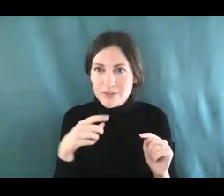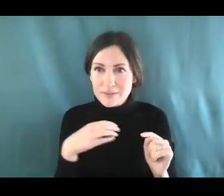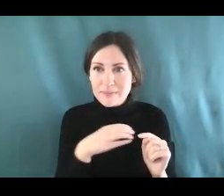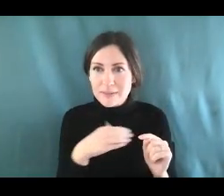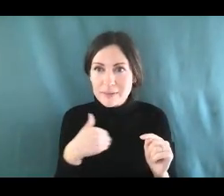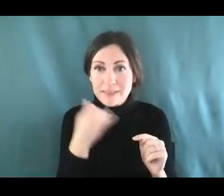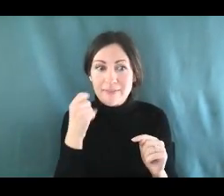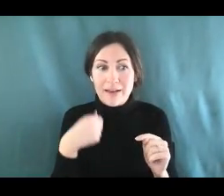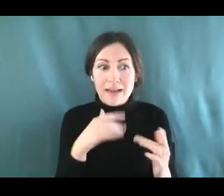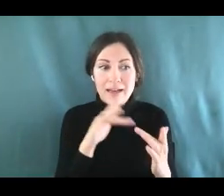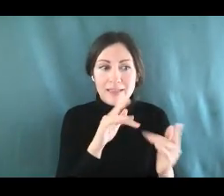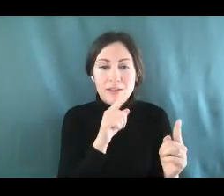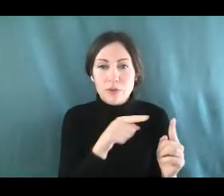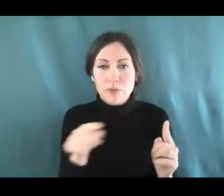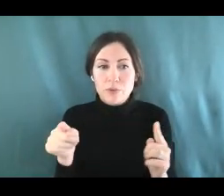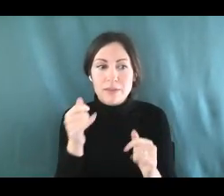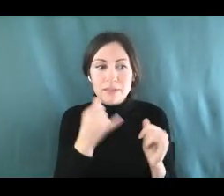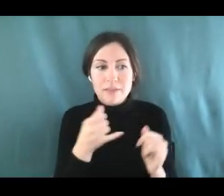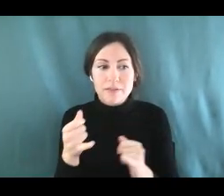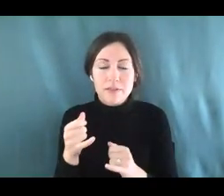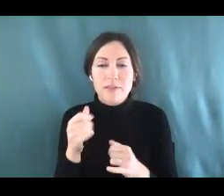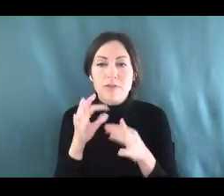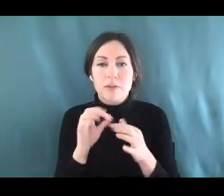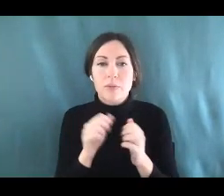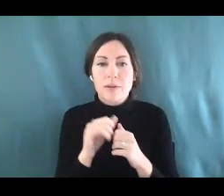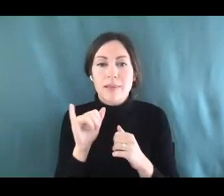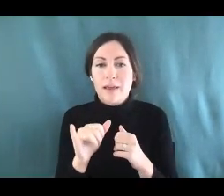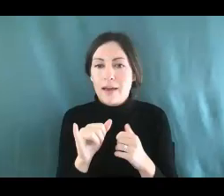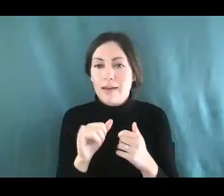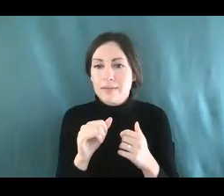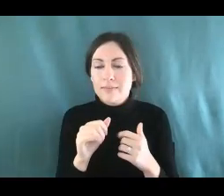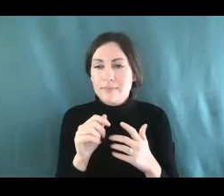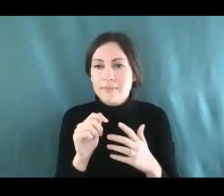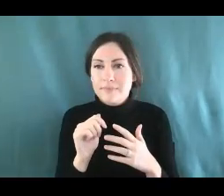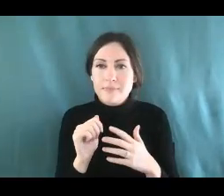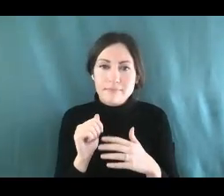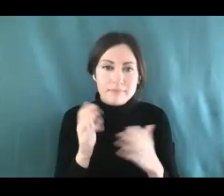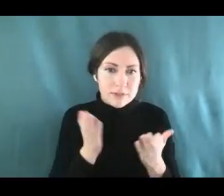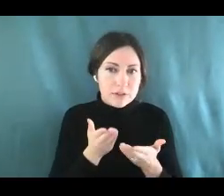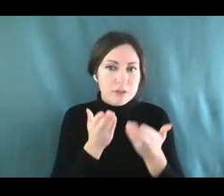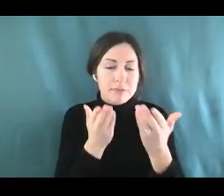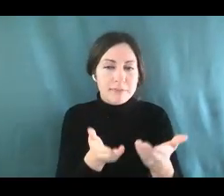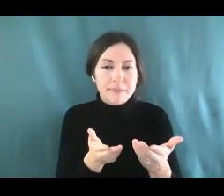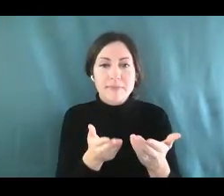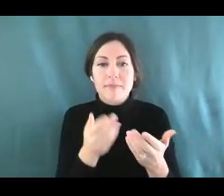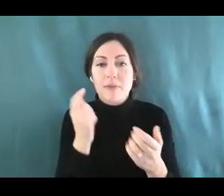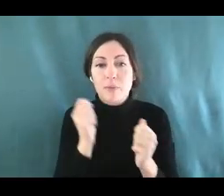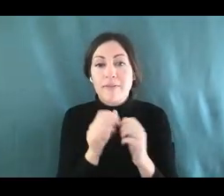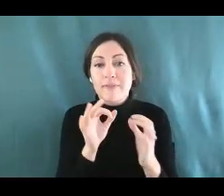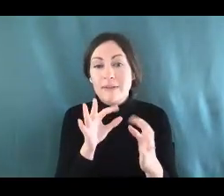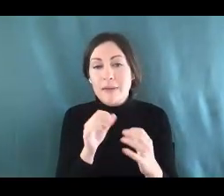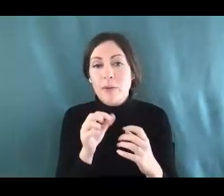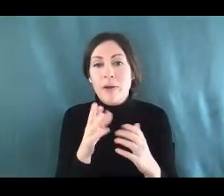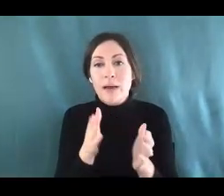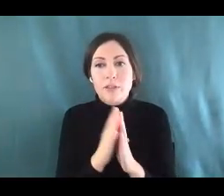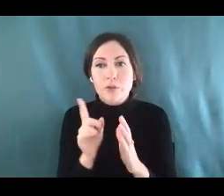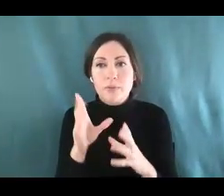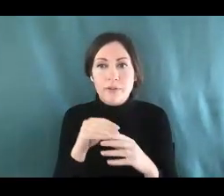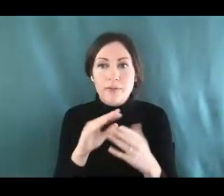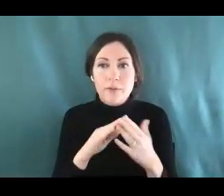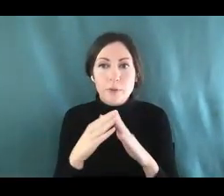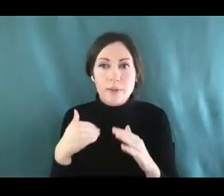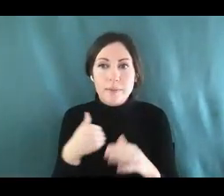individually regarding this initiative, just to ask questions or feedback, or even ask you to be a community member who